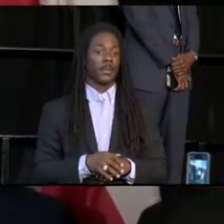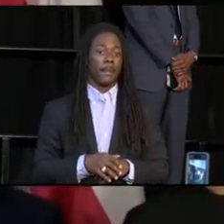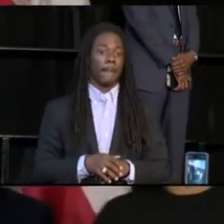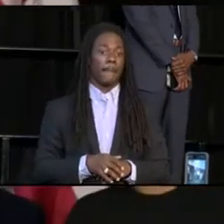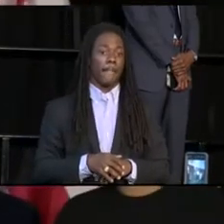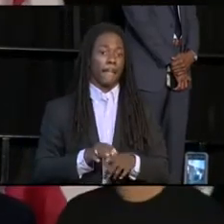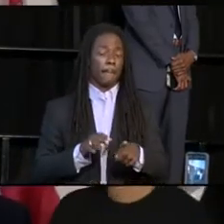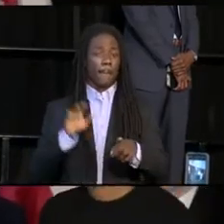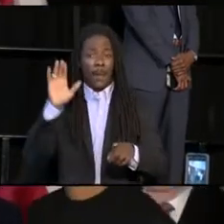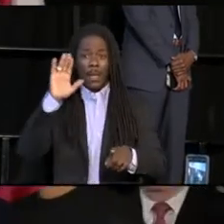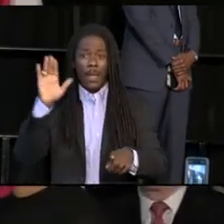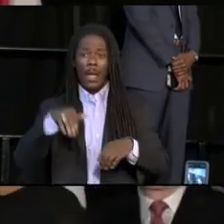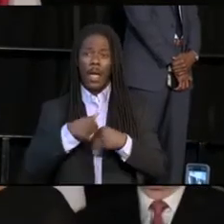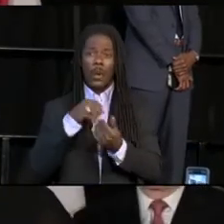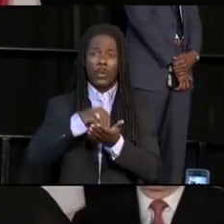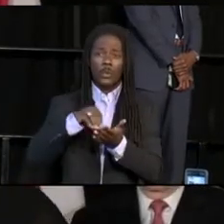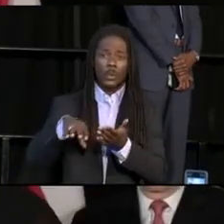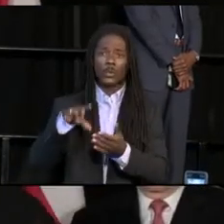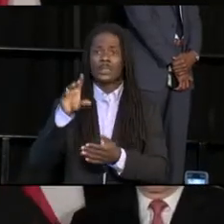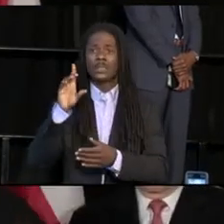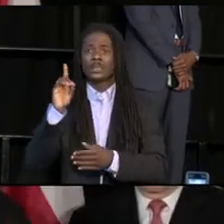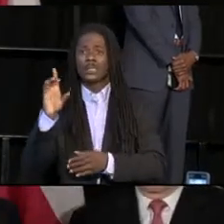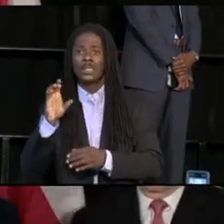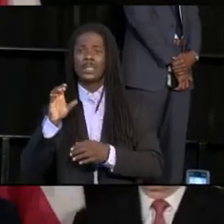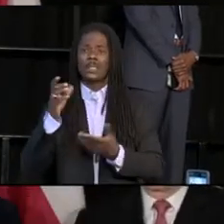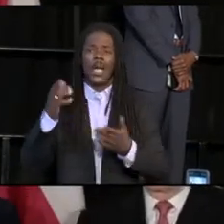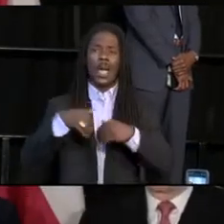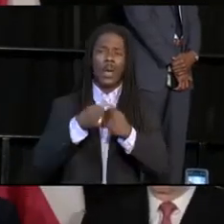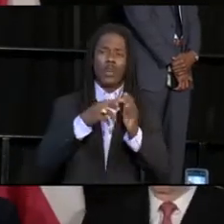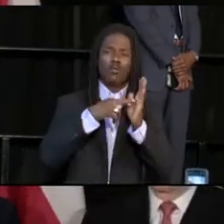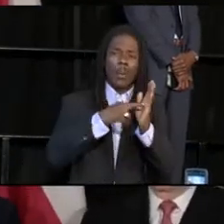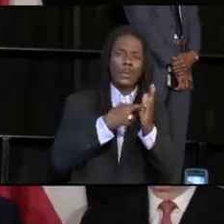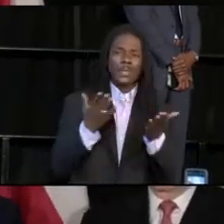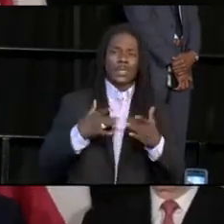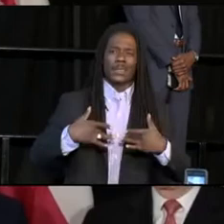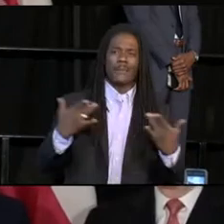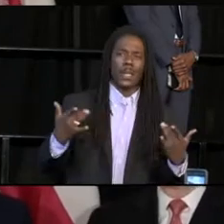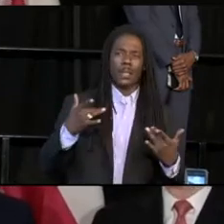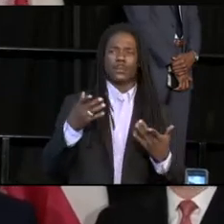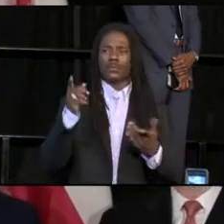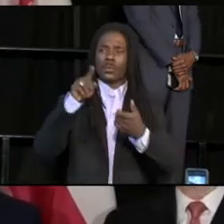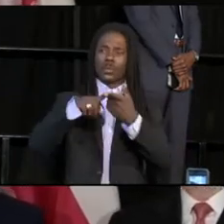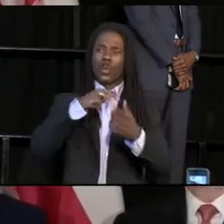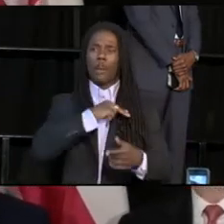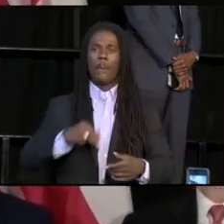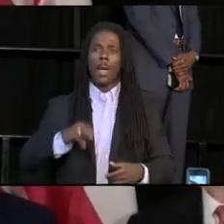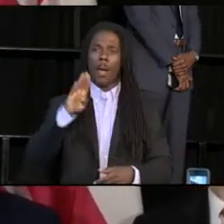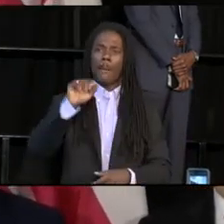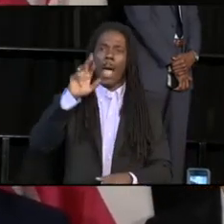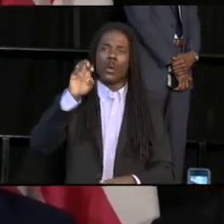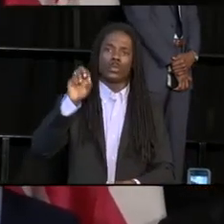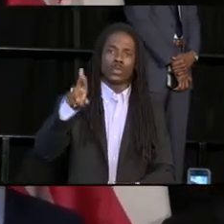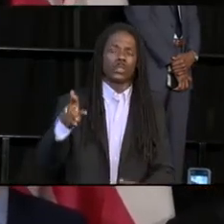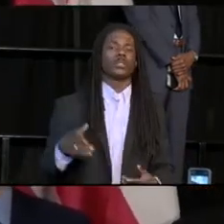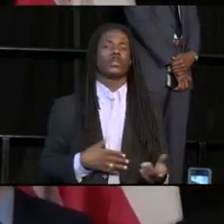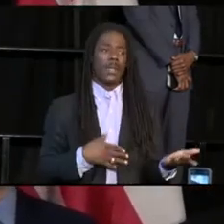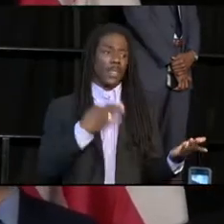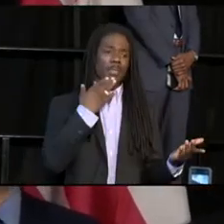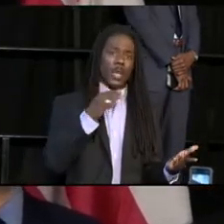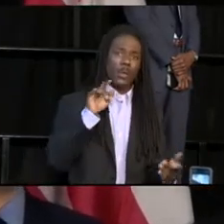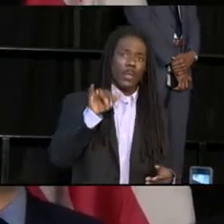Hi. How are the students of D.C. going to represent this event, Mayor Bowles? Absolutely. So thank you for that question. You